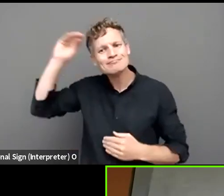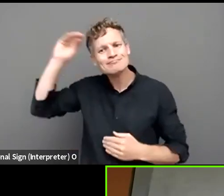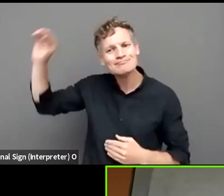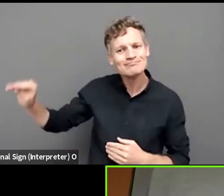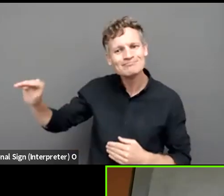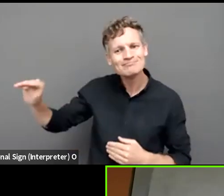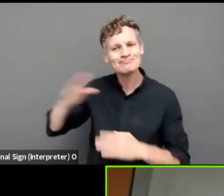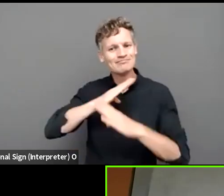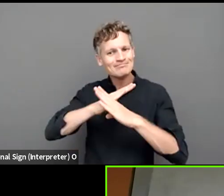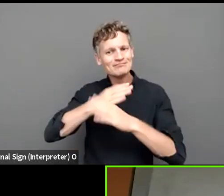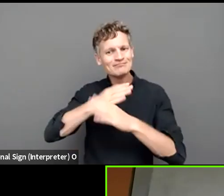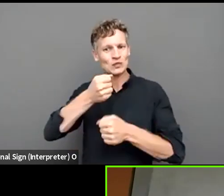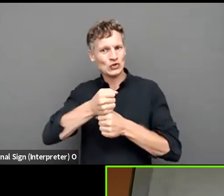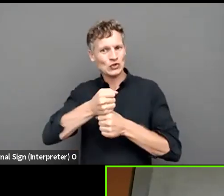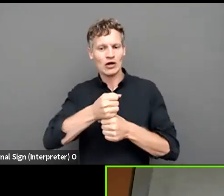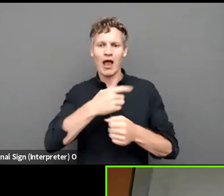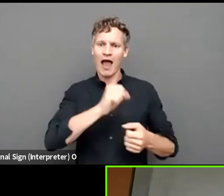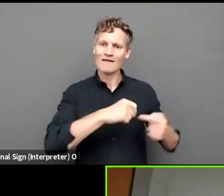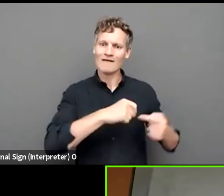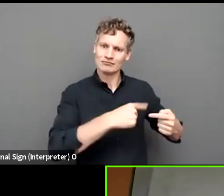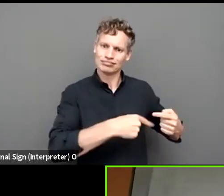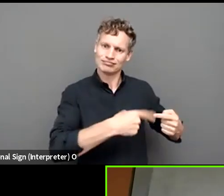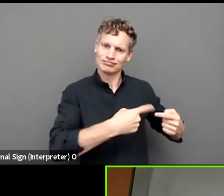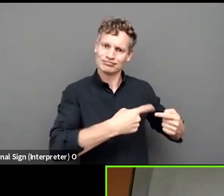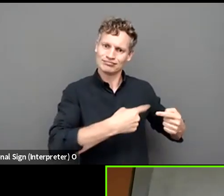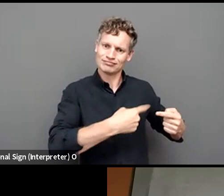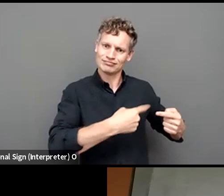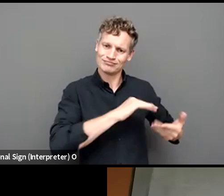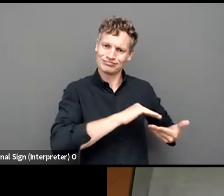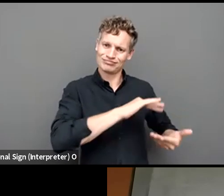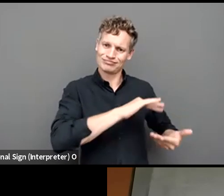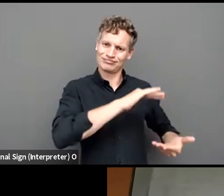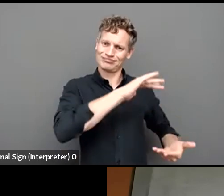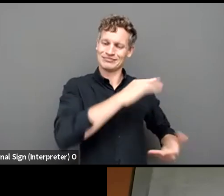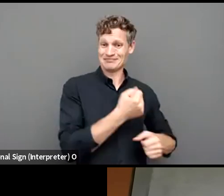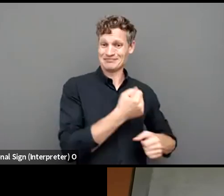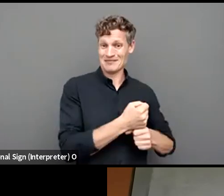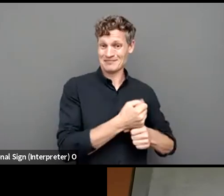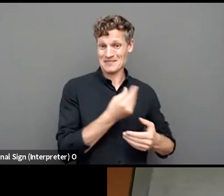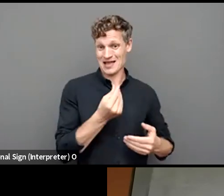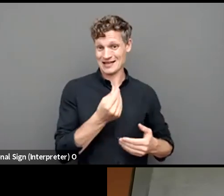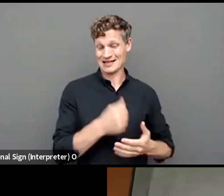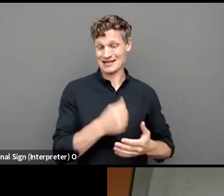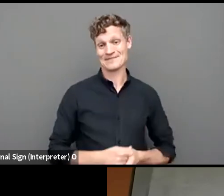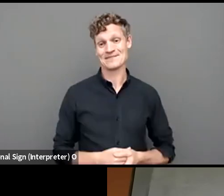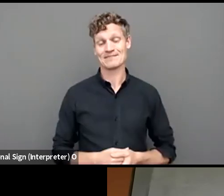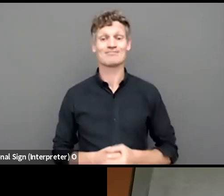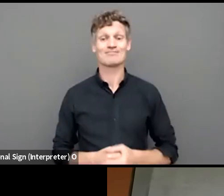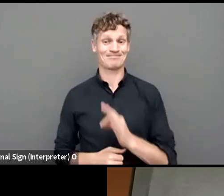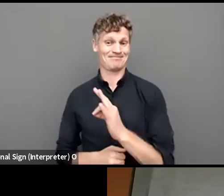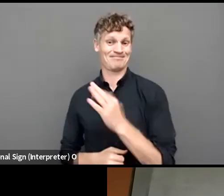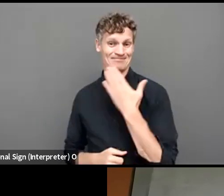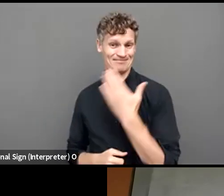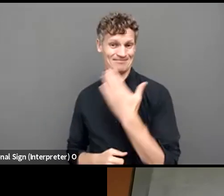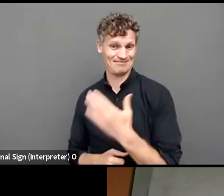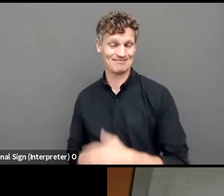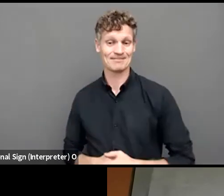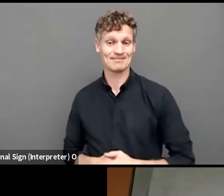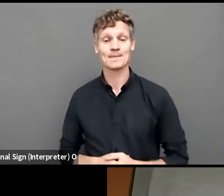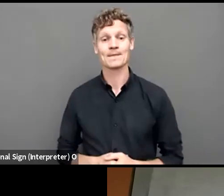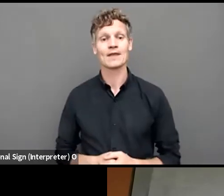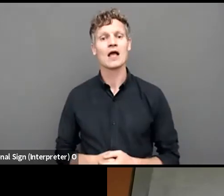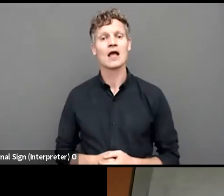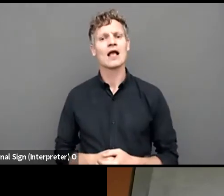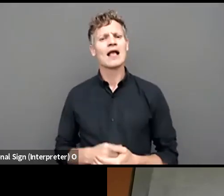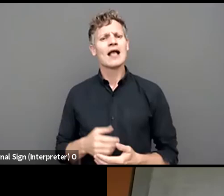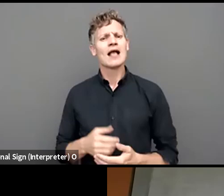you take on those types of responsibilities. Absolutely, and again, you've touched on the question